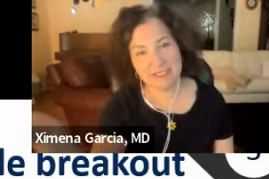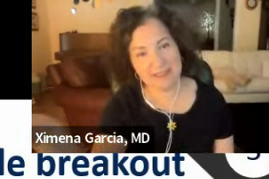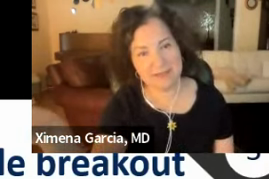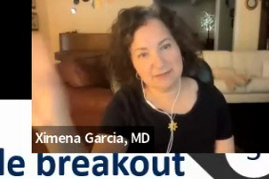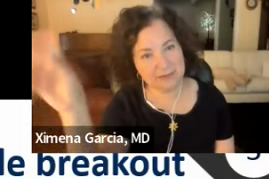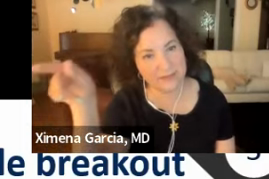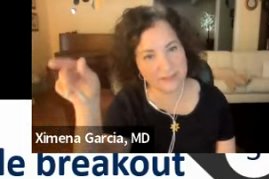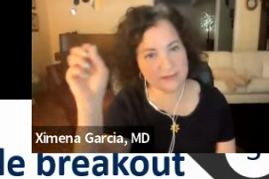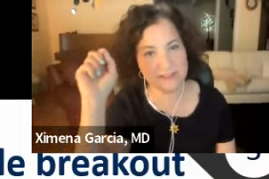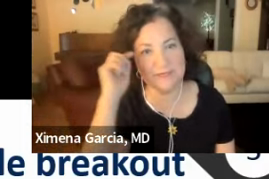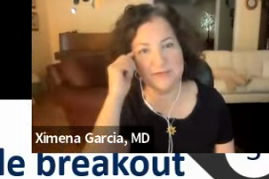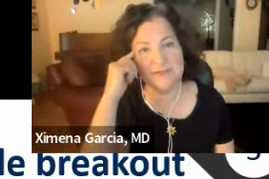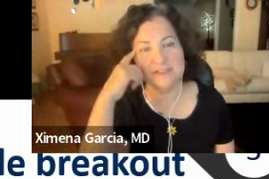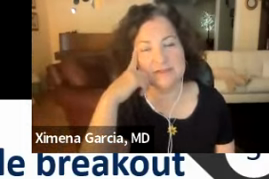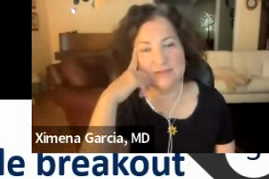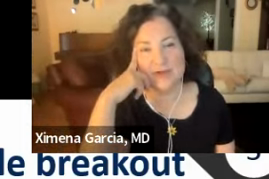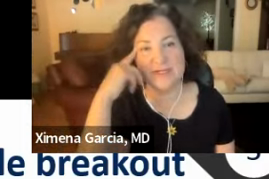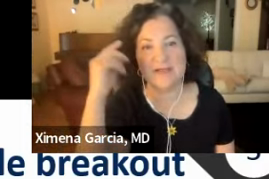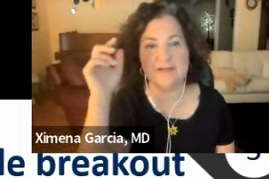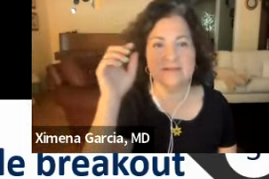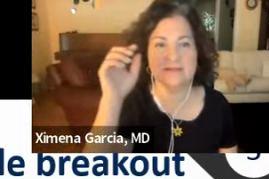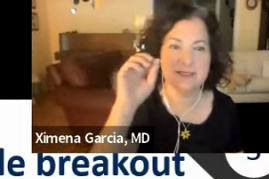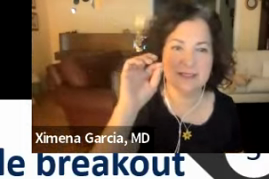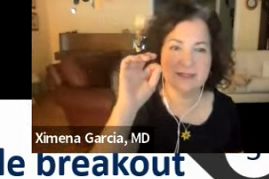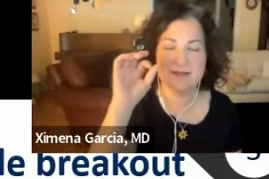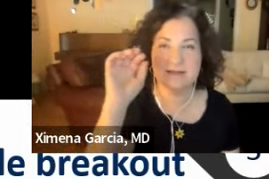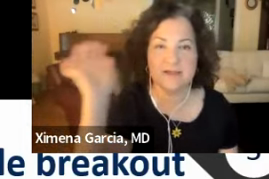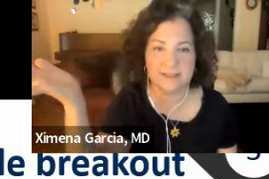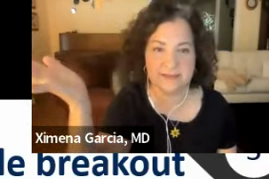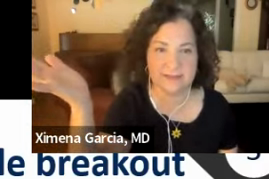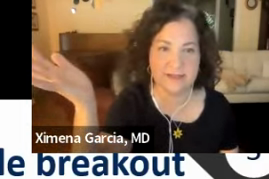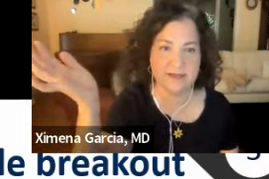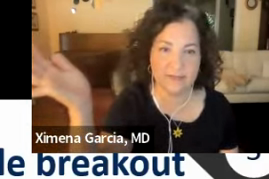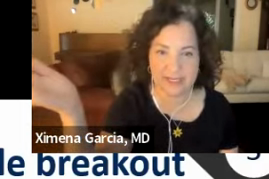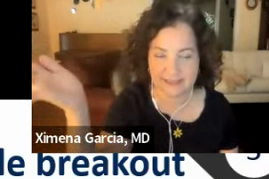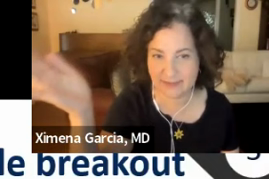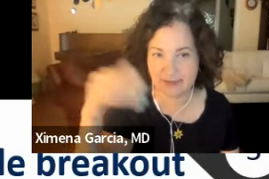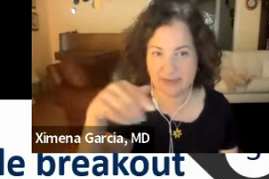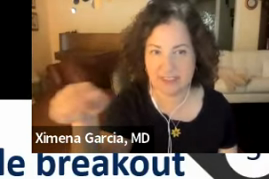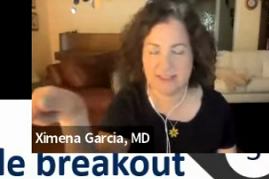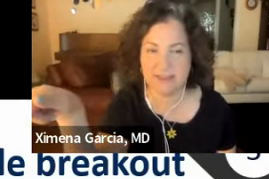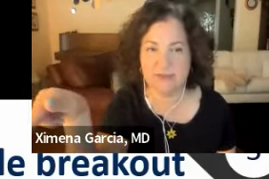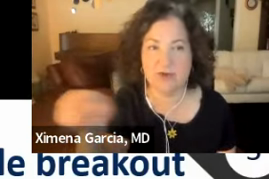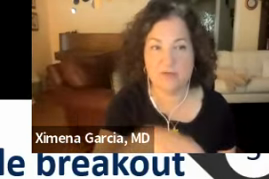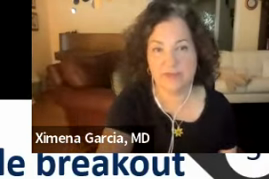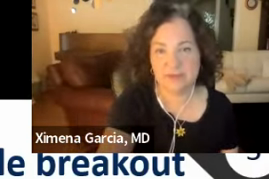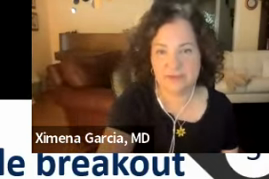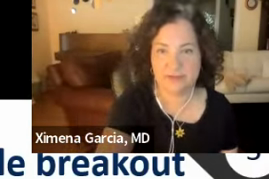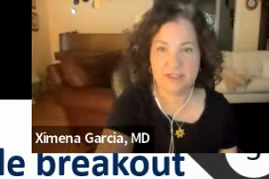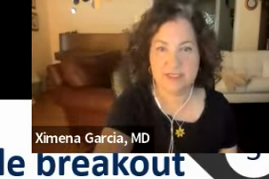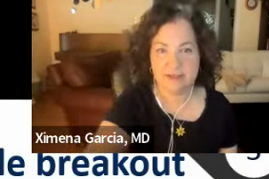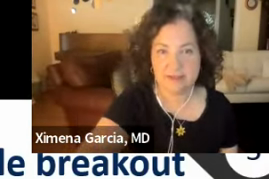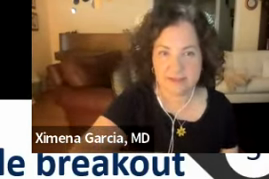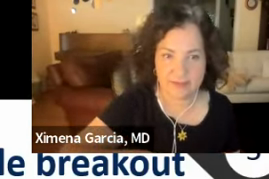of our second unit or chapter, which is public health in the context of a pandemic. And we're going to continue with